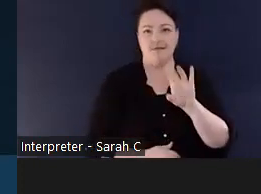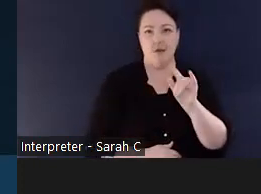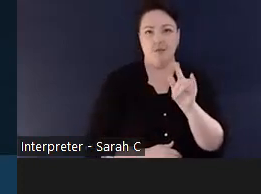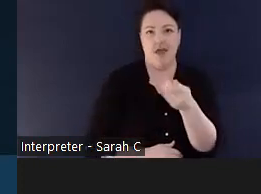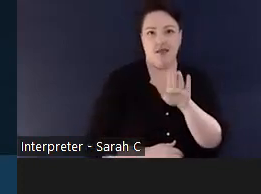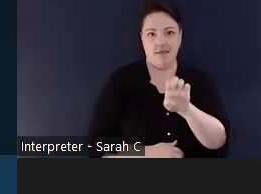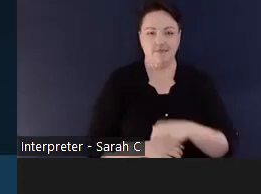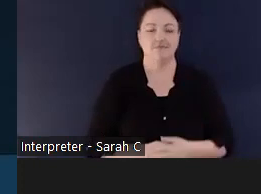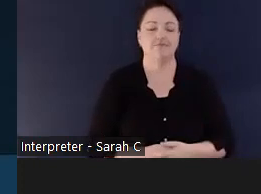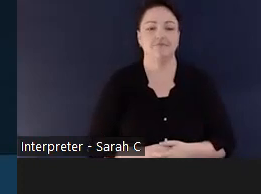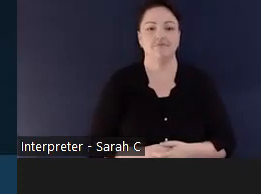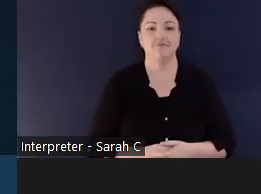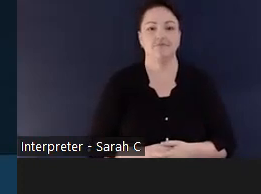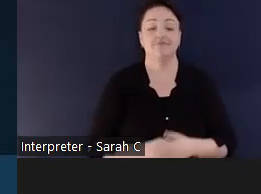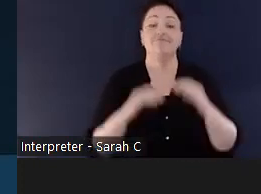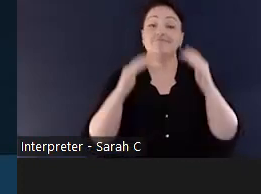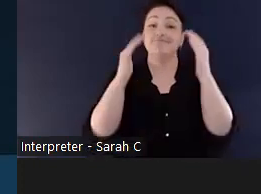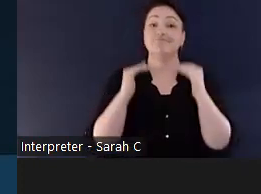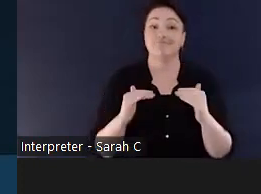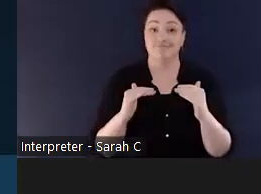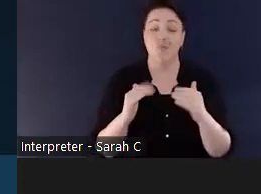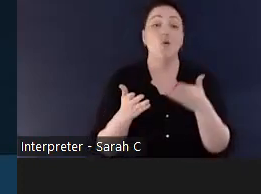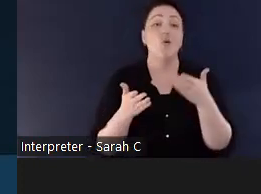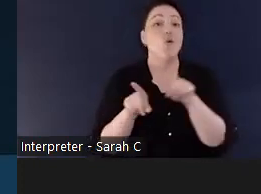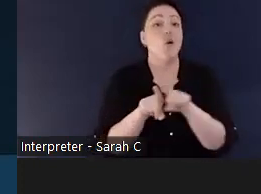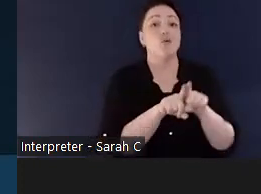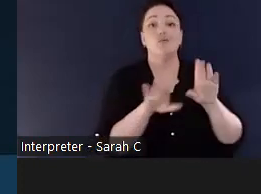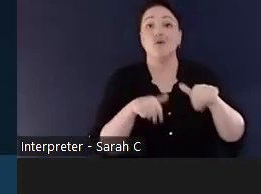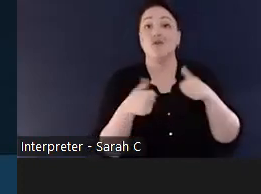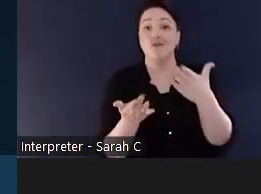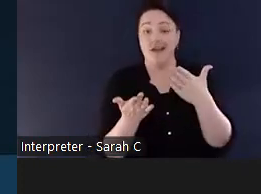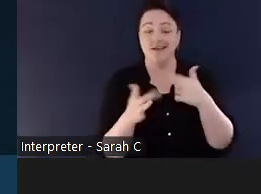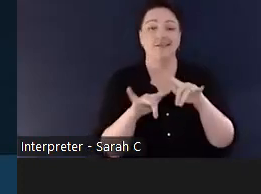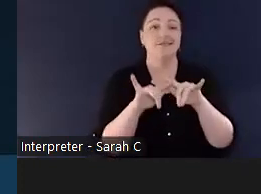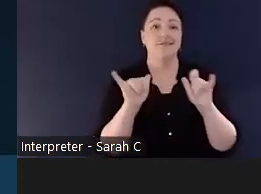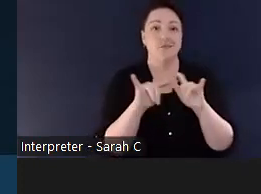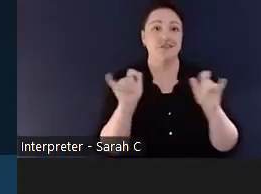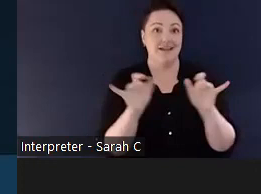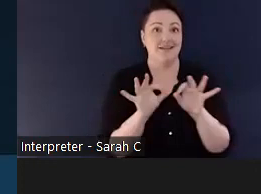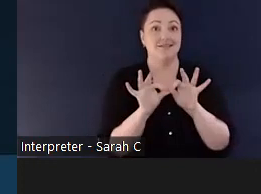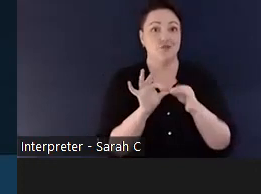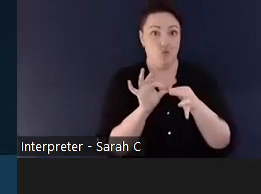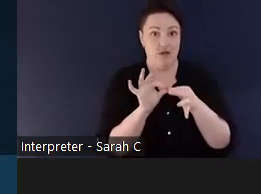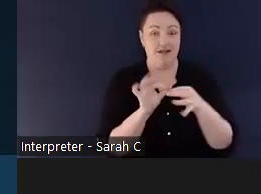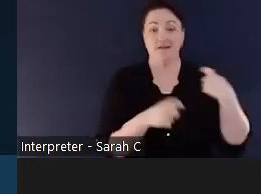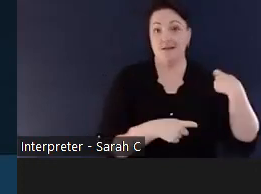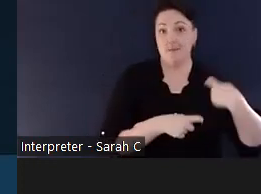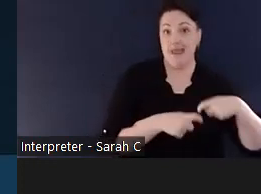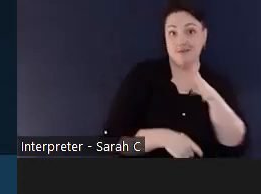SCAG is also providing simultaneous translation services in Spanish and American Sign